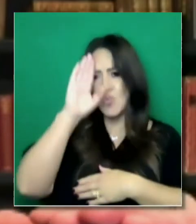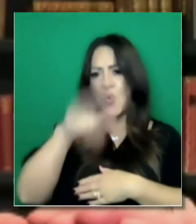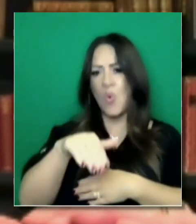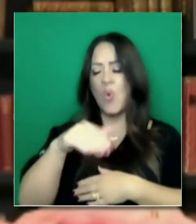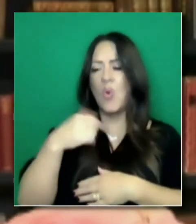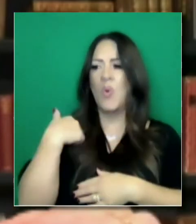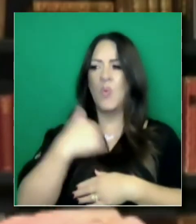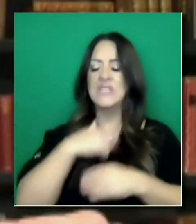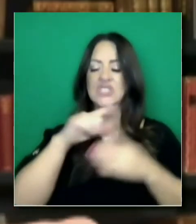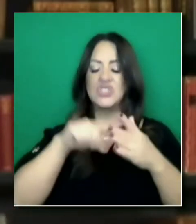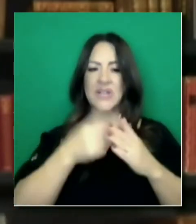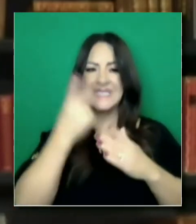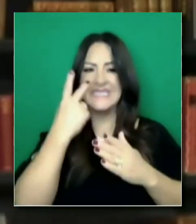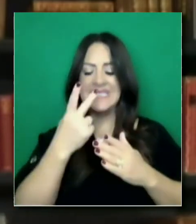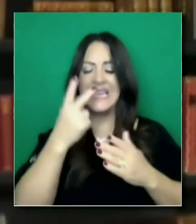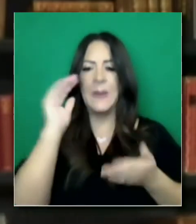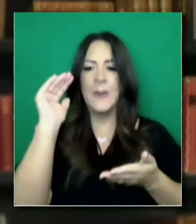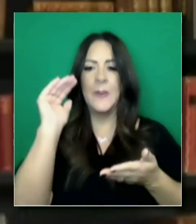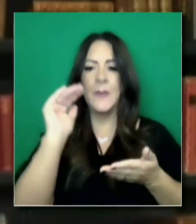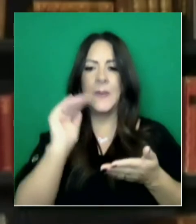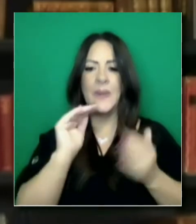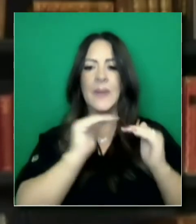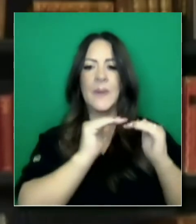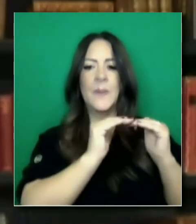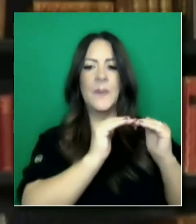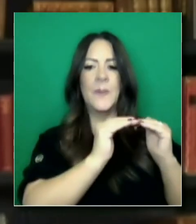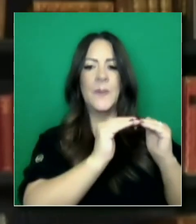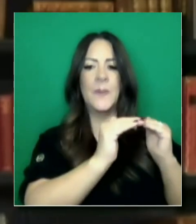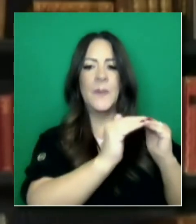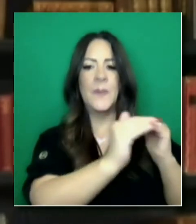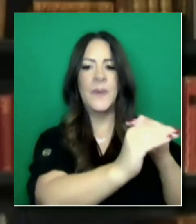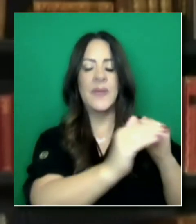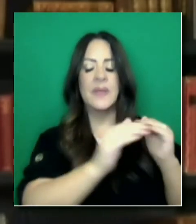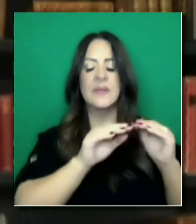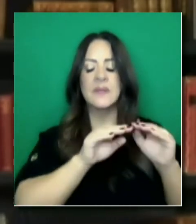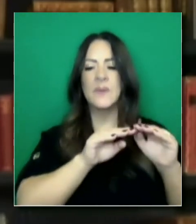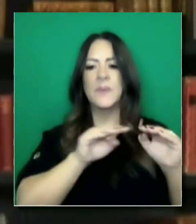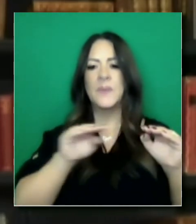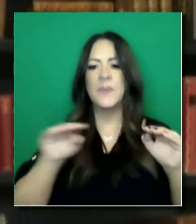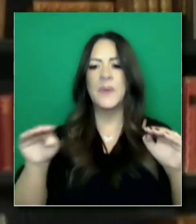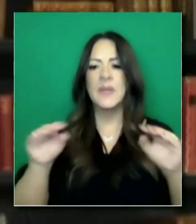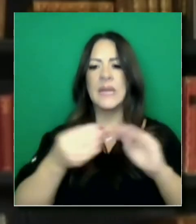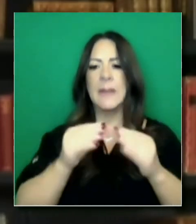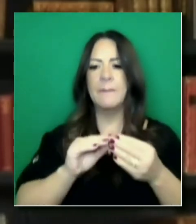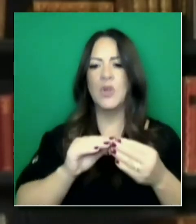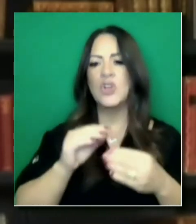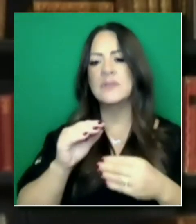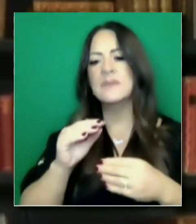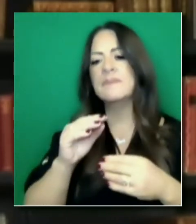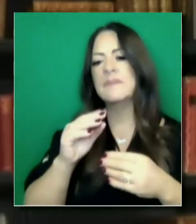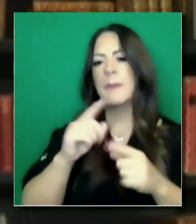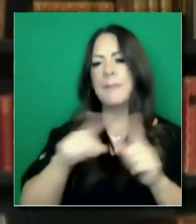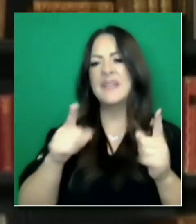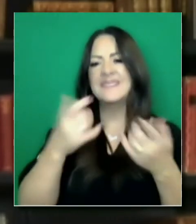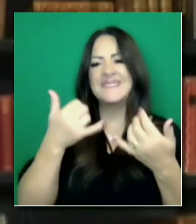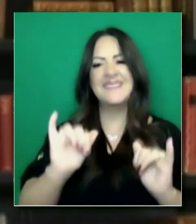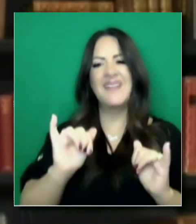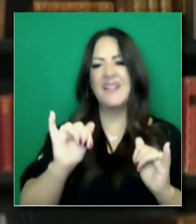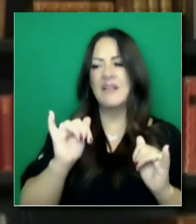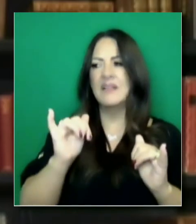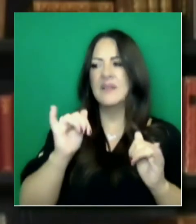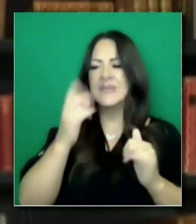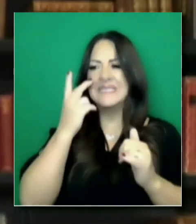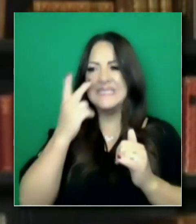plateau and while we're seeing some good news as it relates to hospital admissions and ICUs